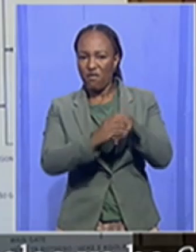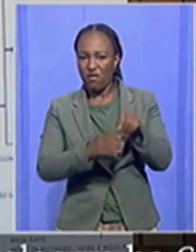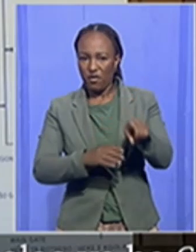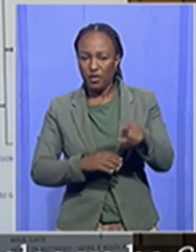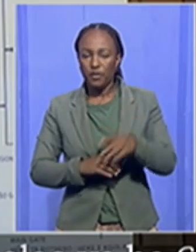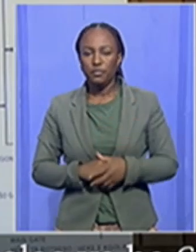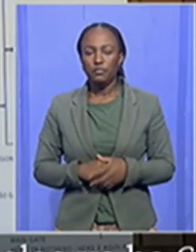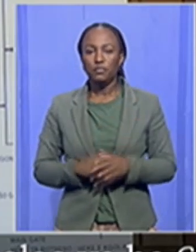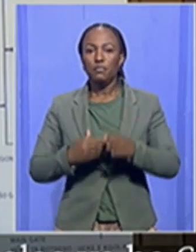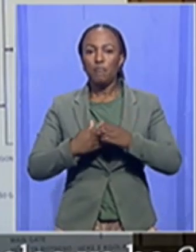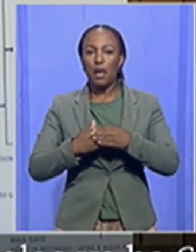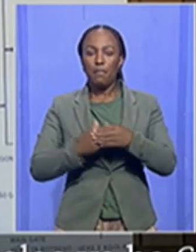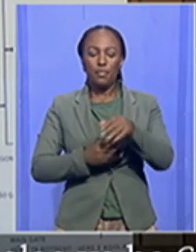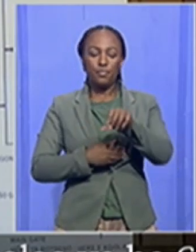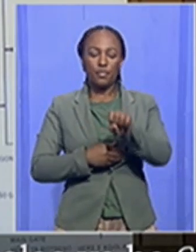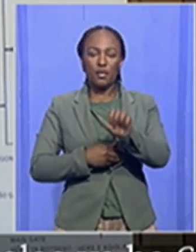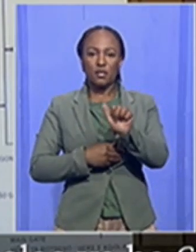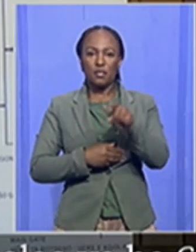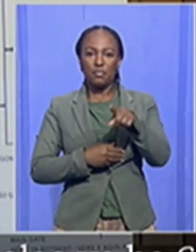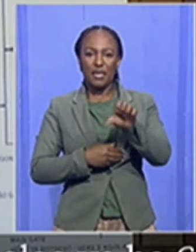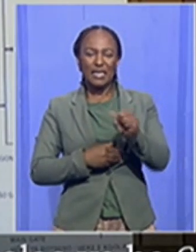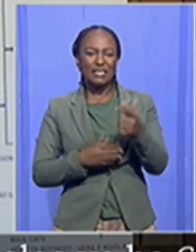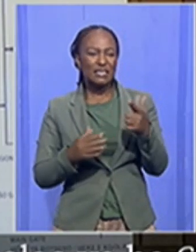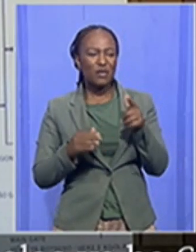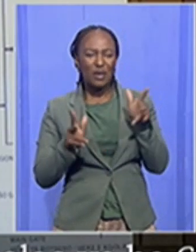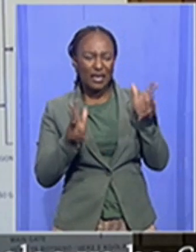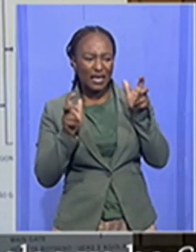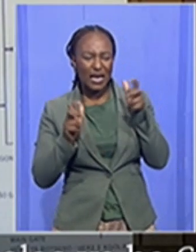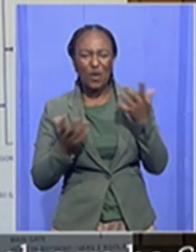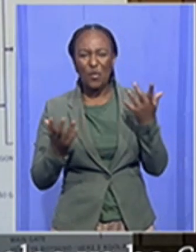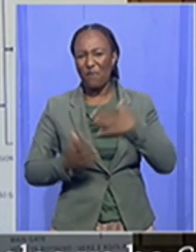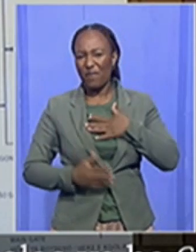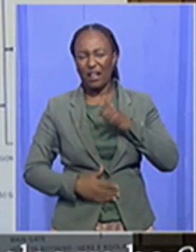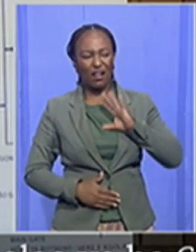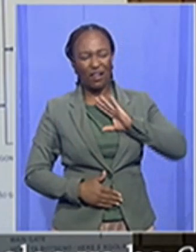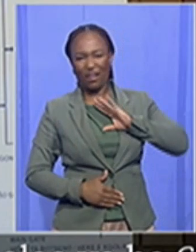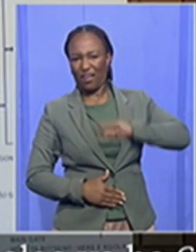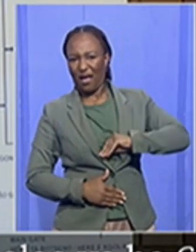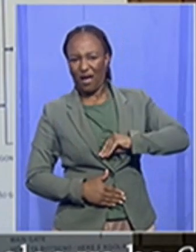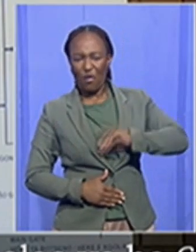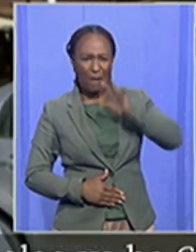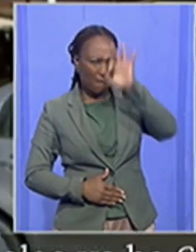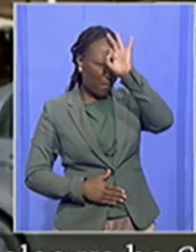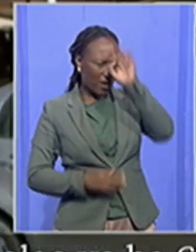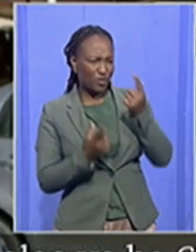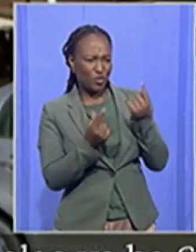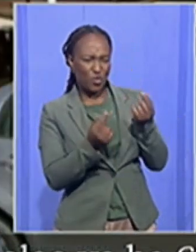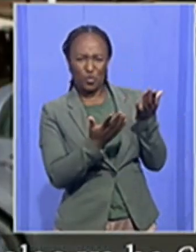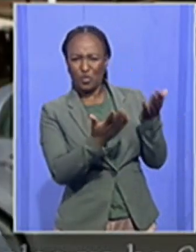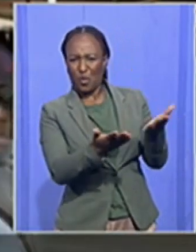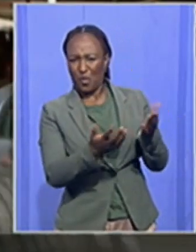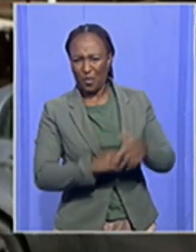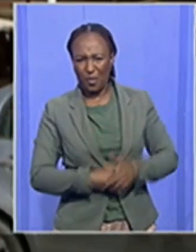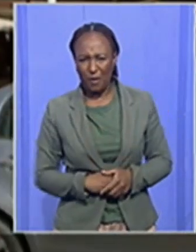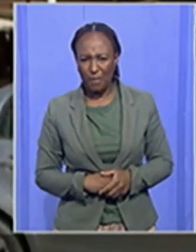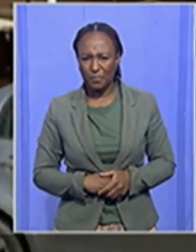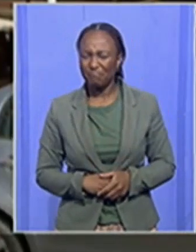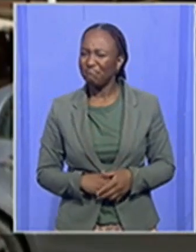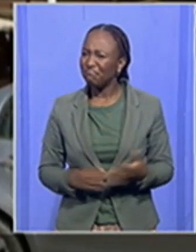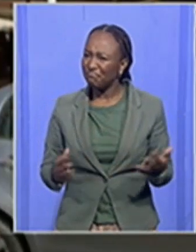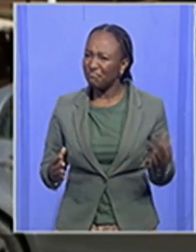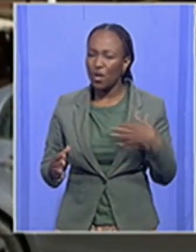a setšhaba a bontšitše go nyama ka baka la ditatofatšo tšeo di dirilwego ke lephodisa. Tohare nyamile kudu ka seemo